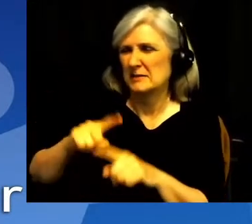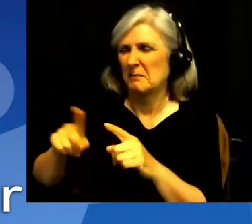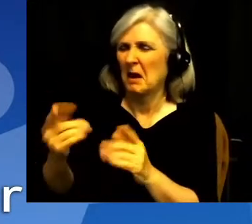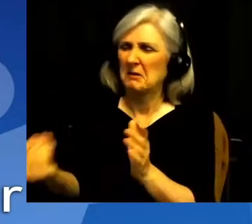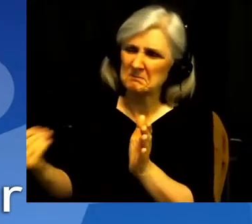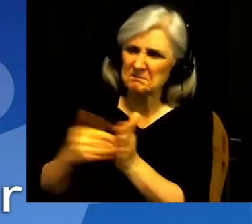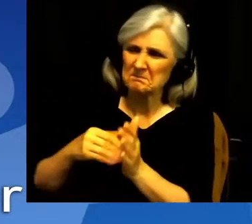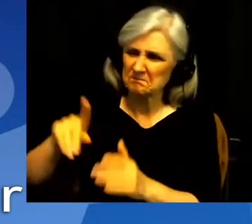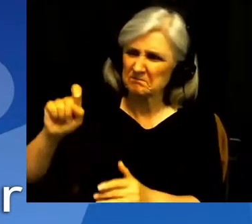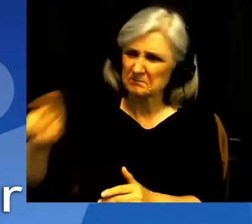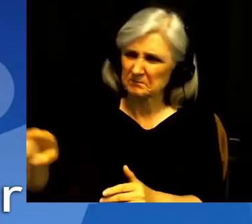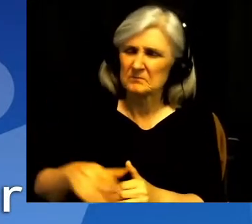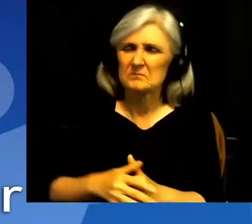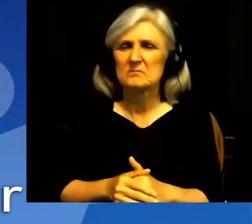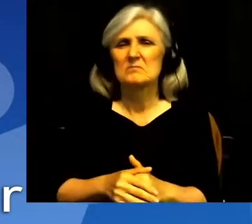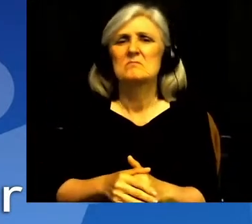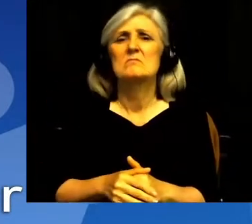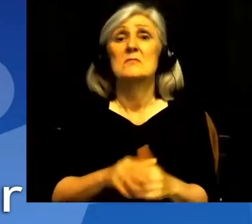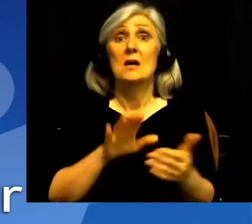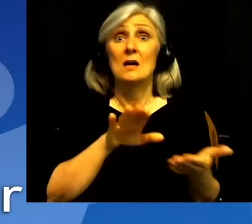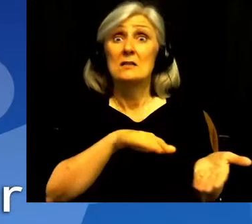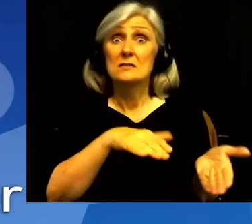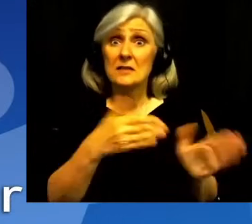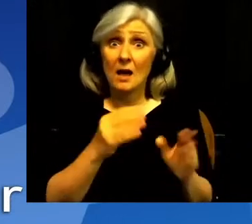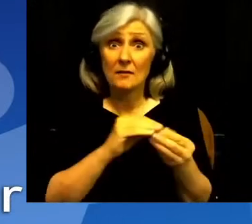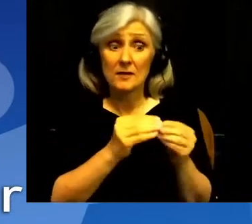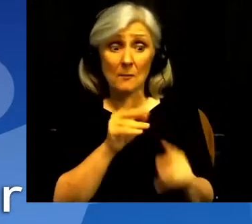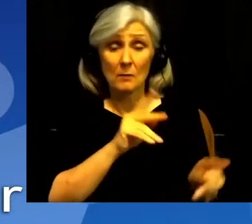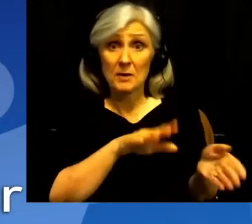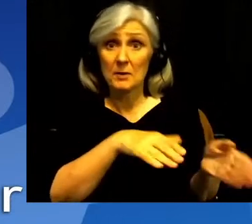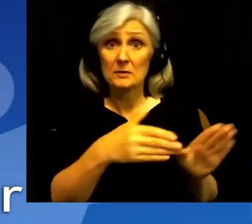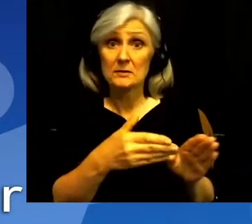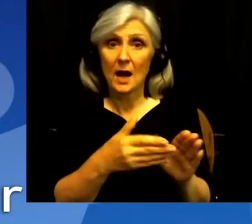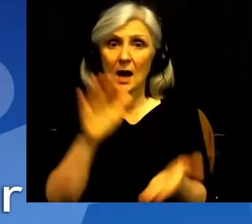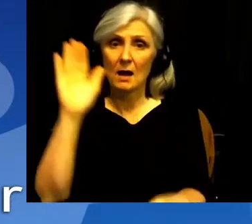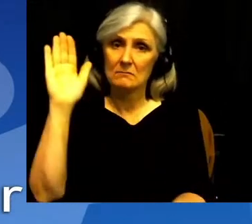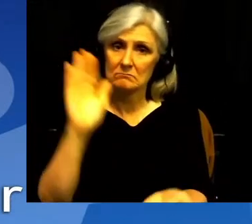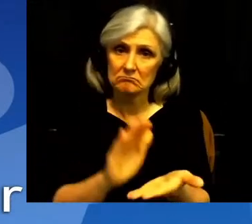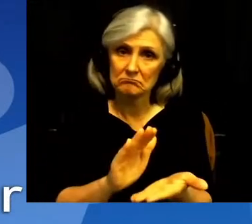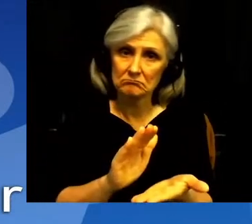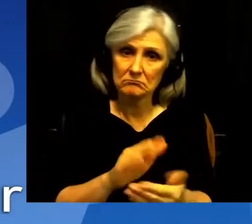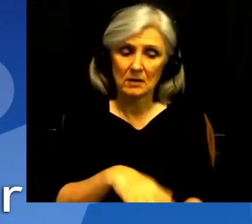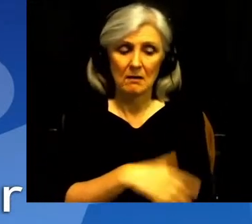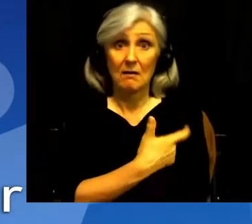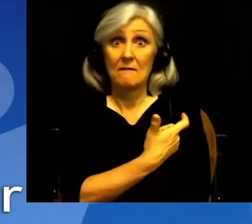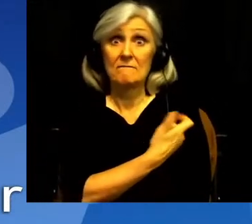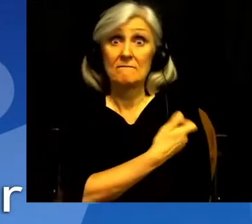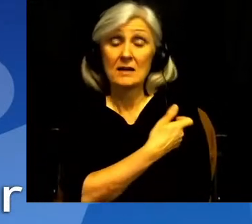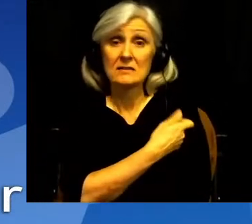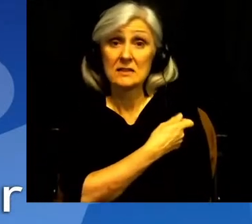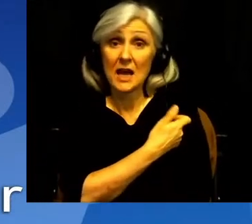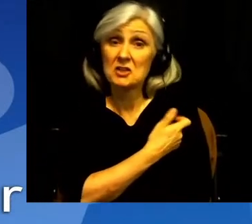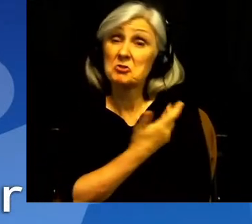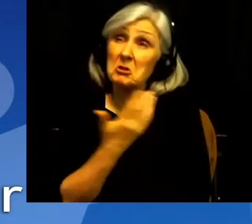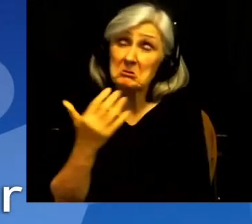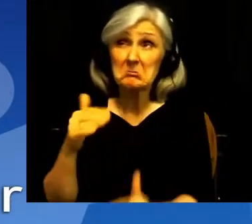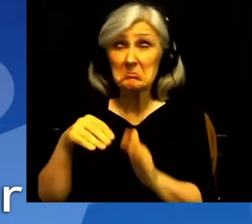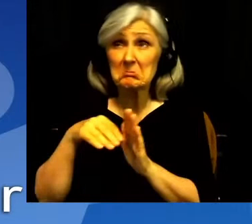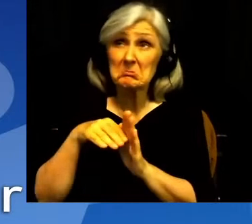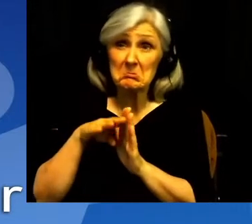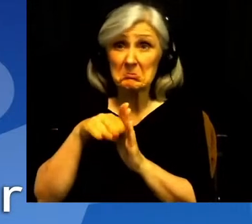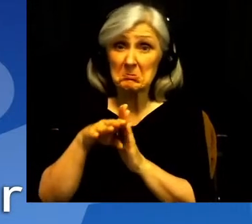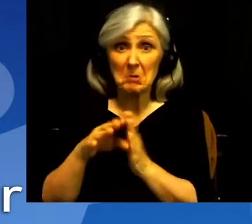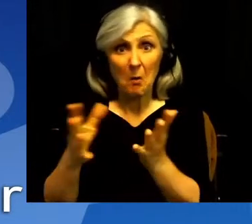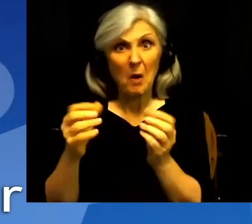the cases and deaths are down, but vaccination is not as high as desired, and the few remaining